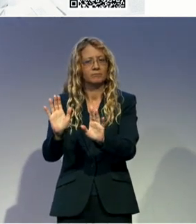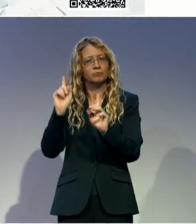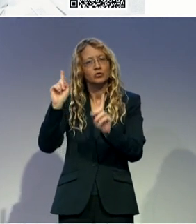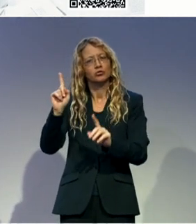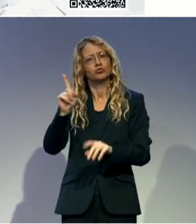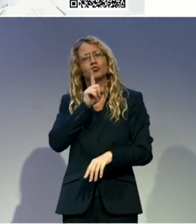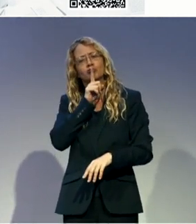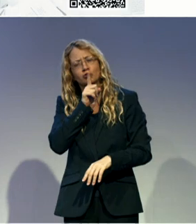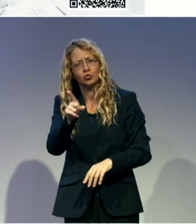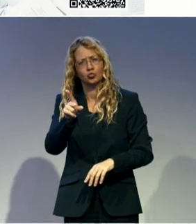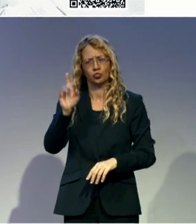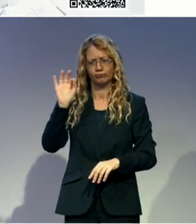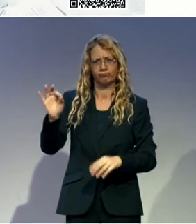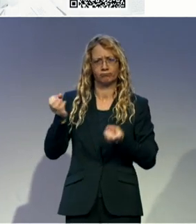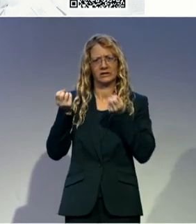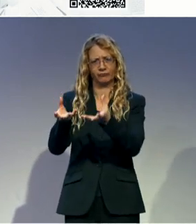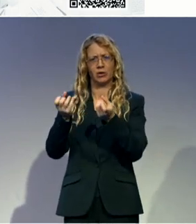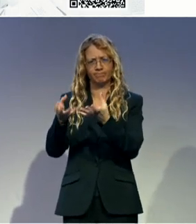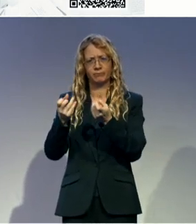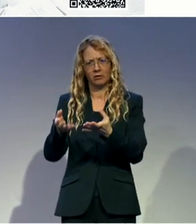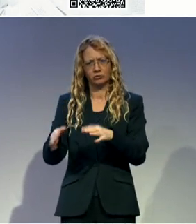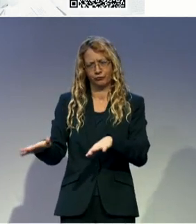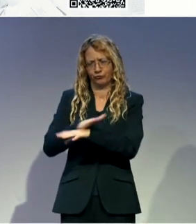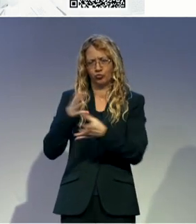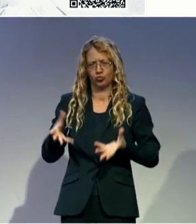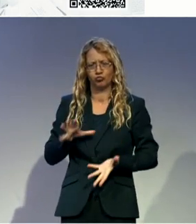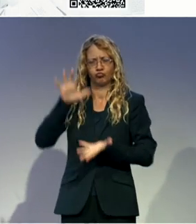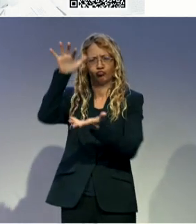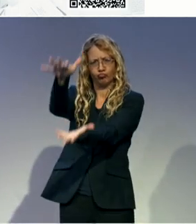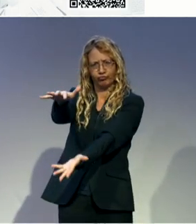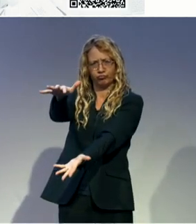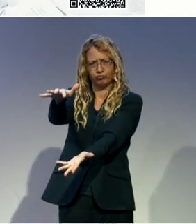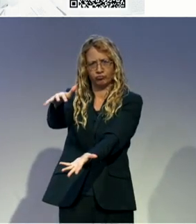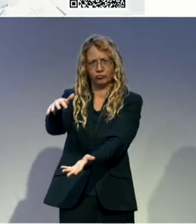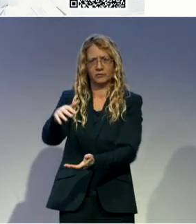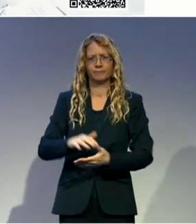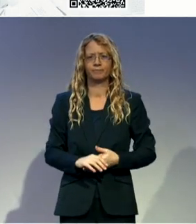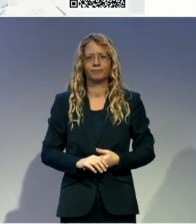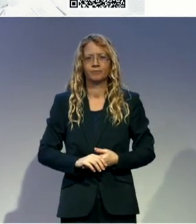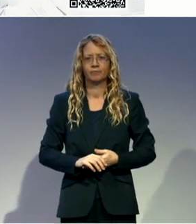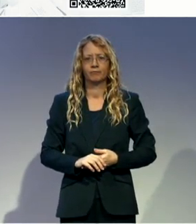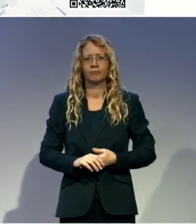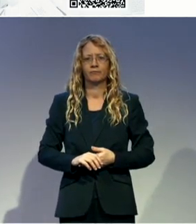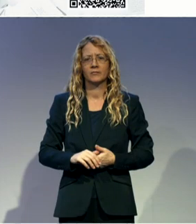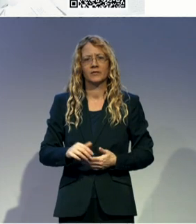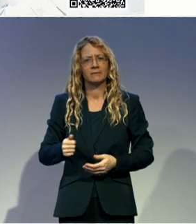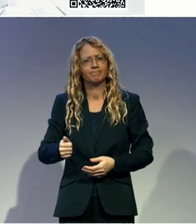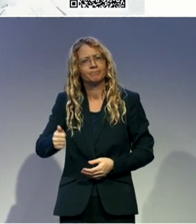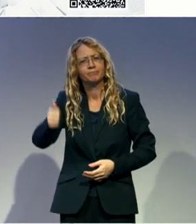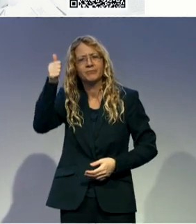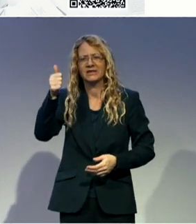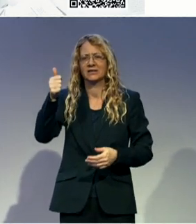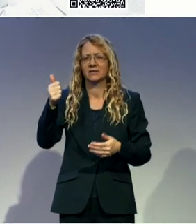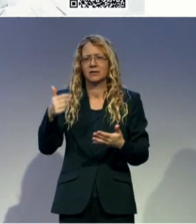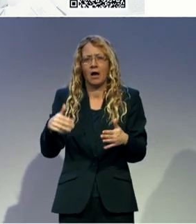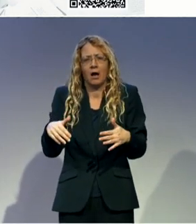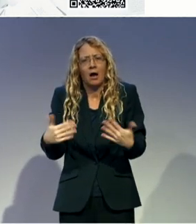The most effective way to well-informed voters, no matter if they are disabled or not,